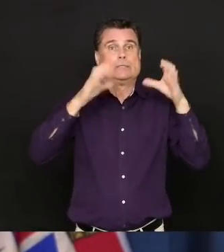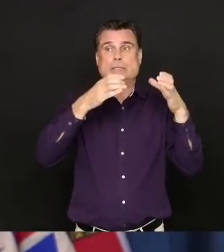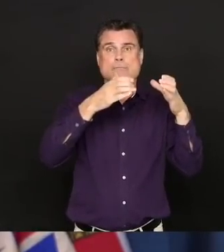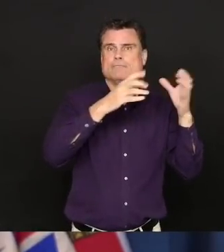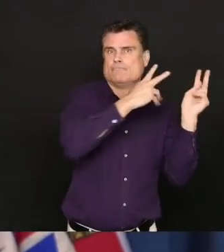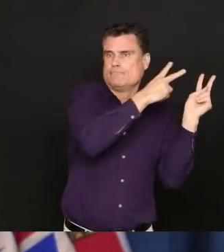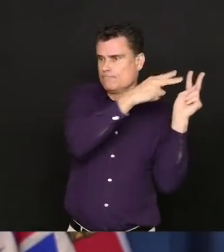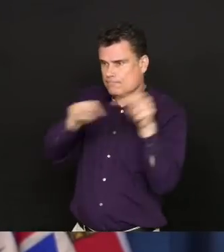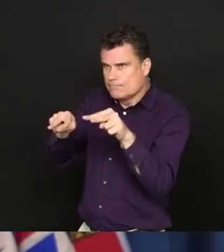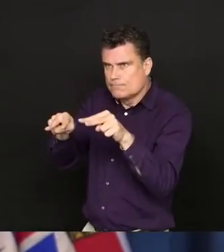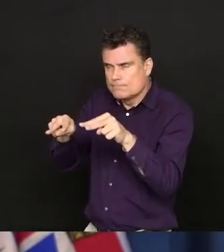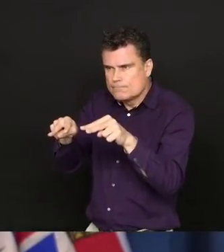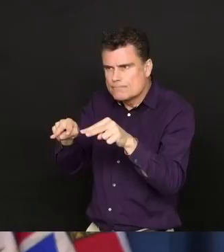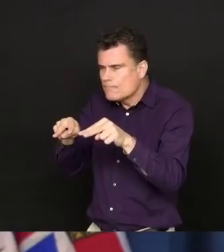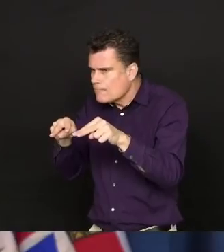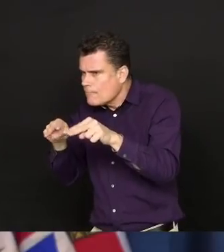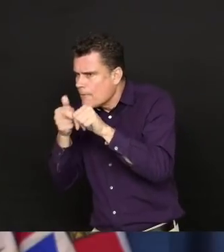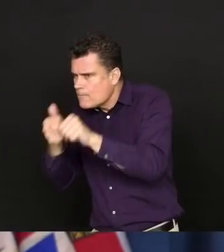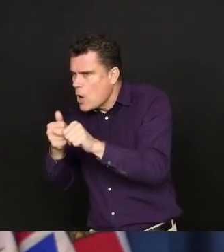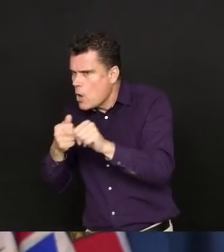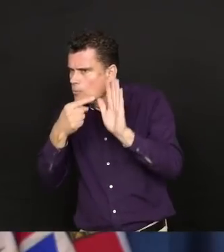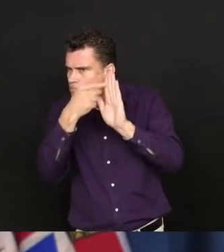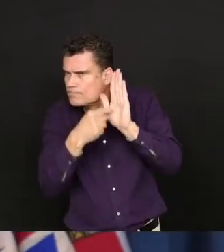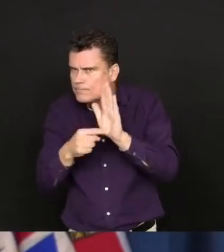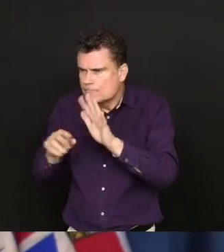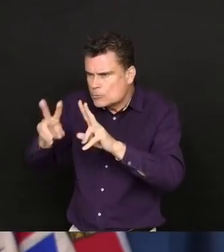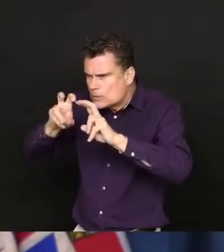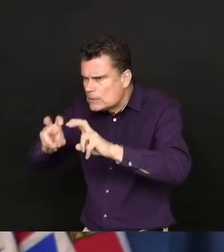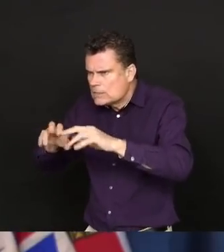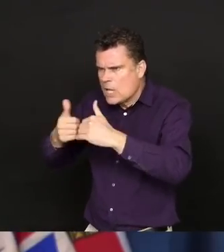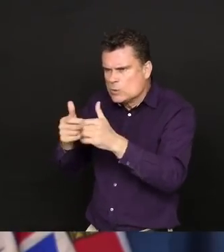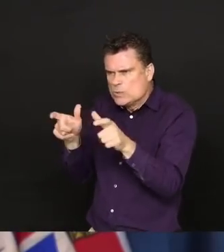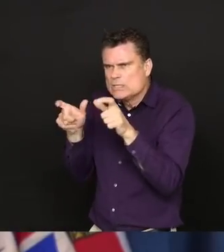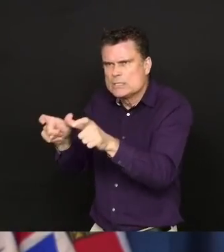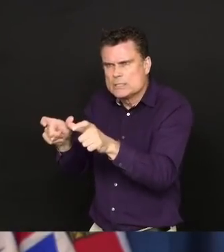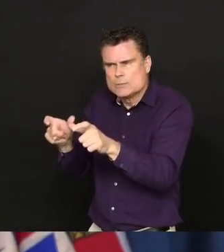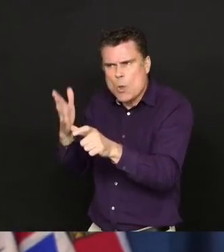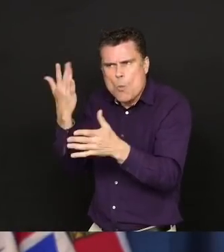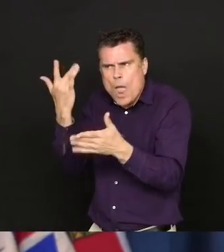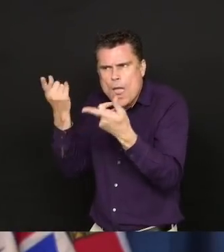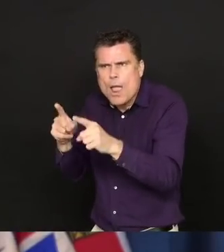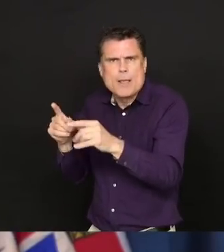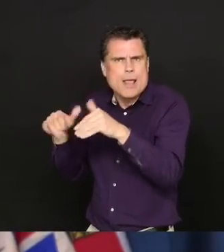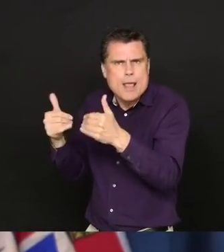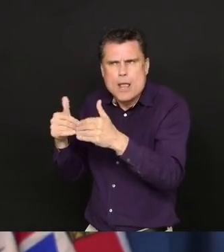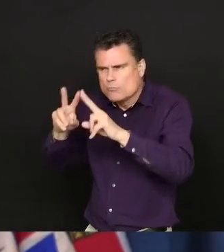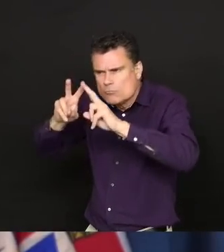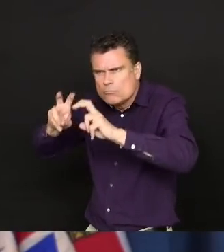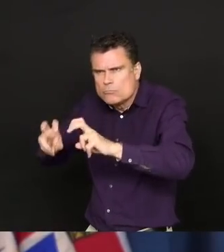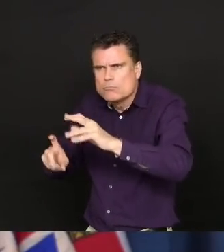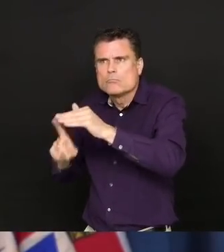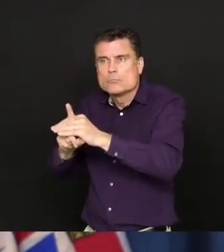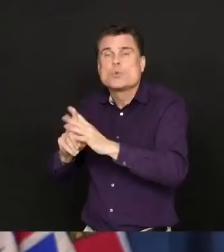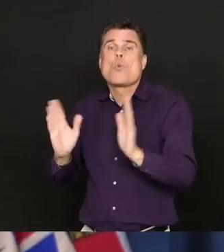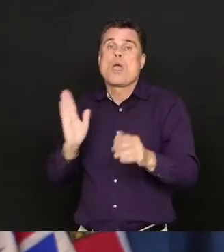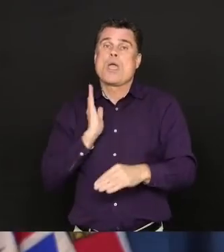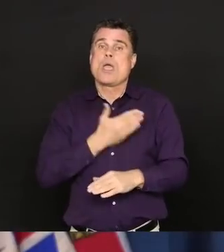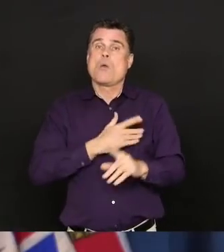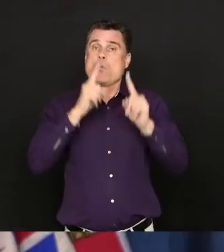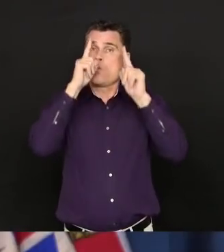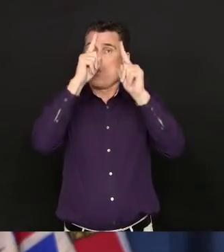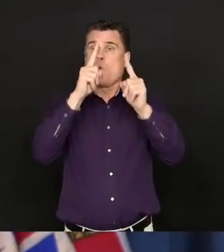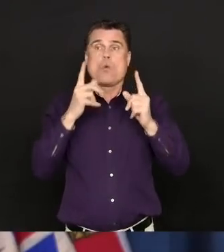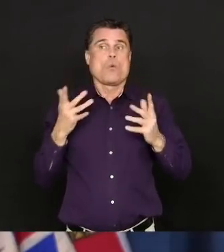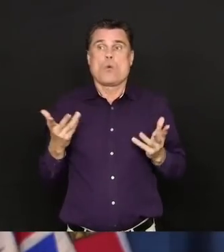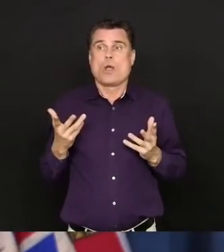their contacts in different settings around the province so that we don't get a dramatic increase. But we need to continue to do